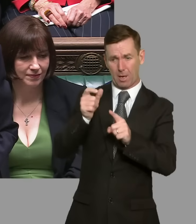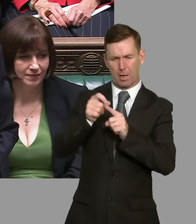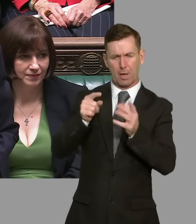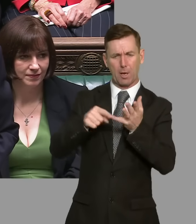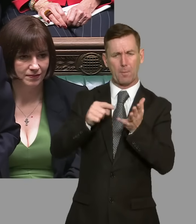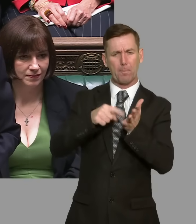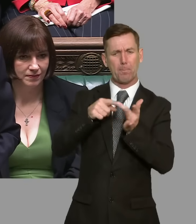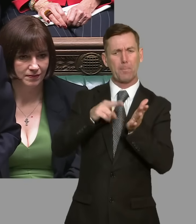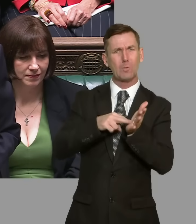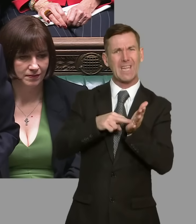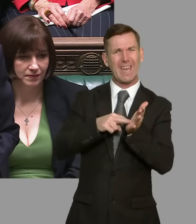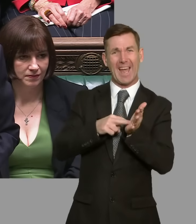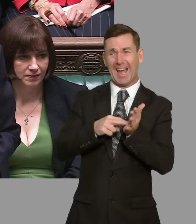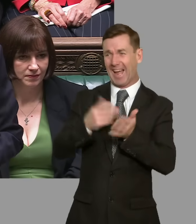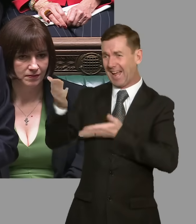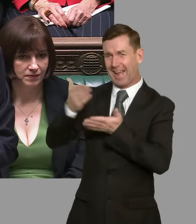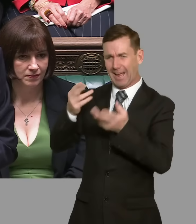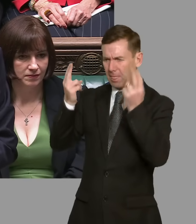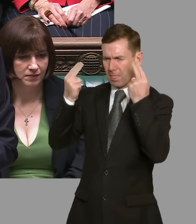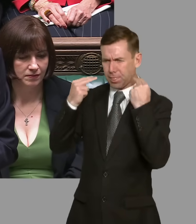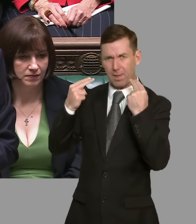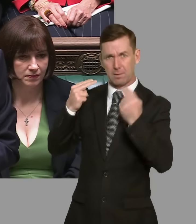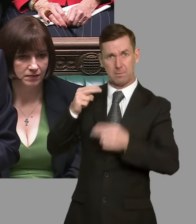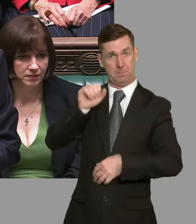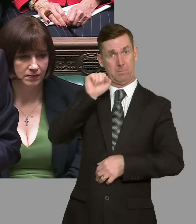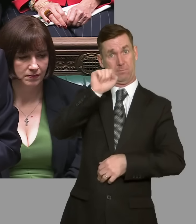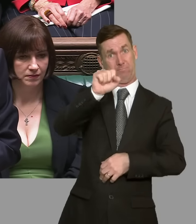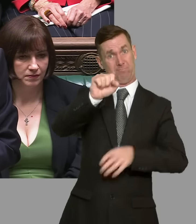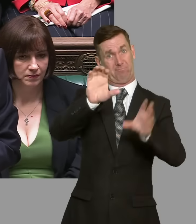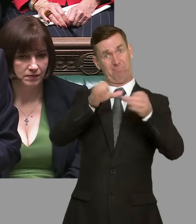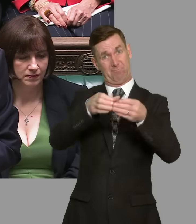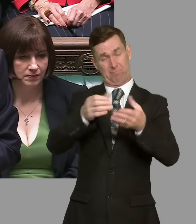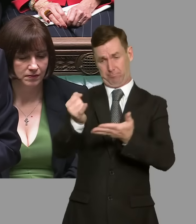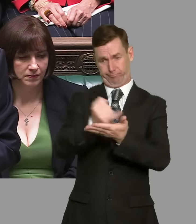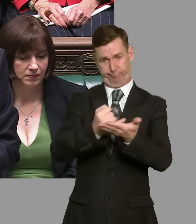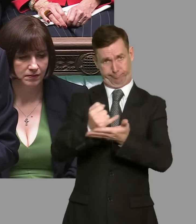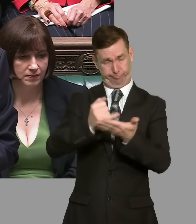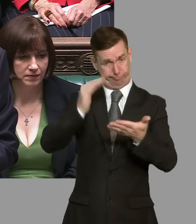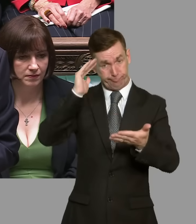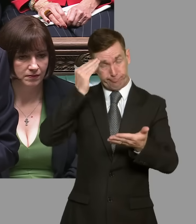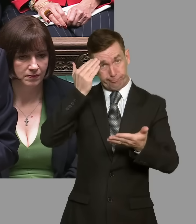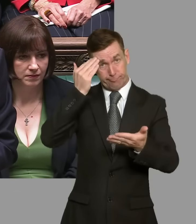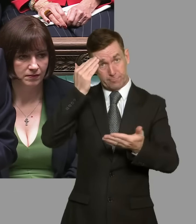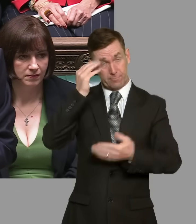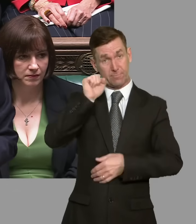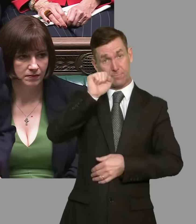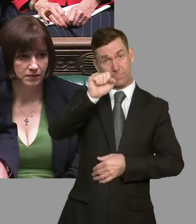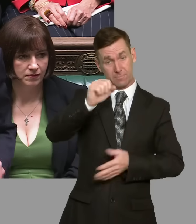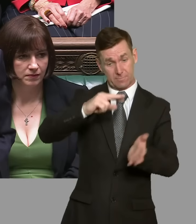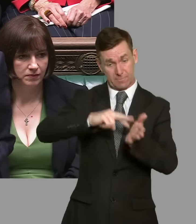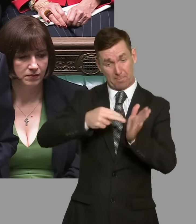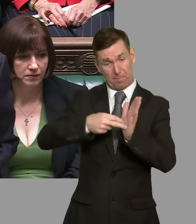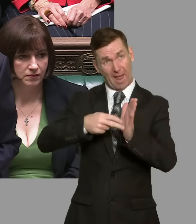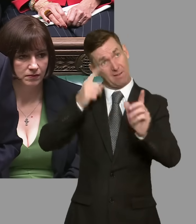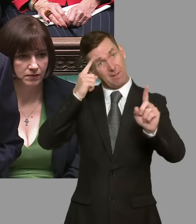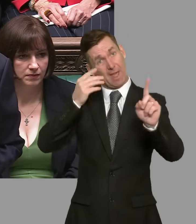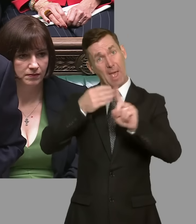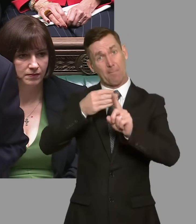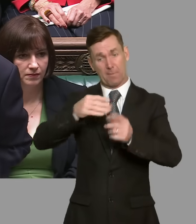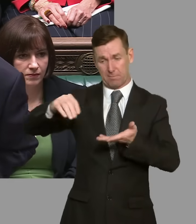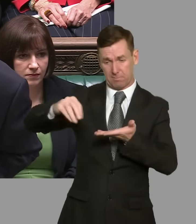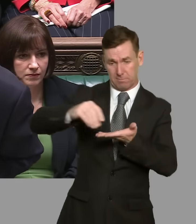reckless and irresponsible as their plan to legalise heroin and crack cocaine. That's the Green Party now. High on